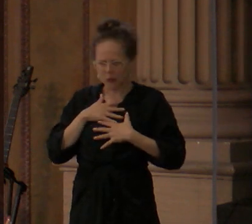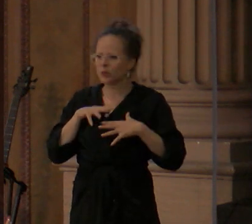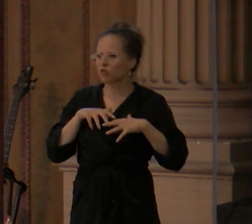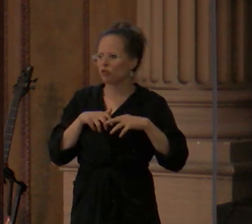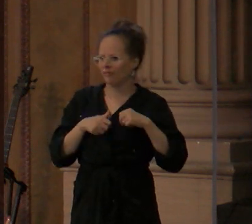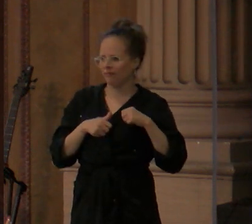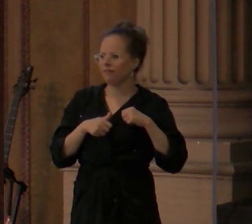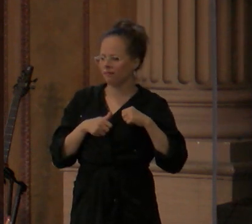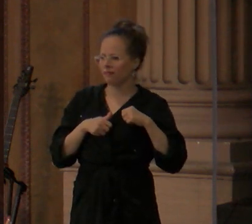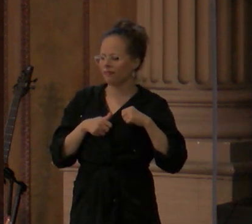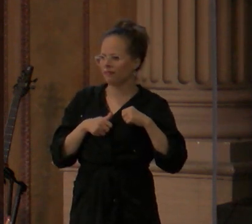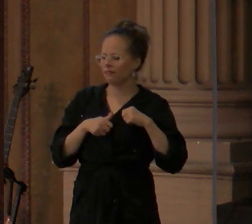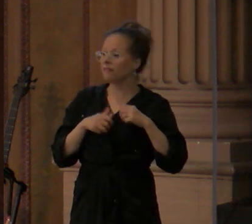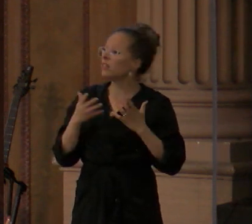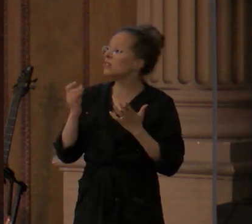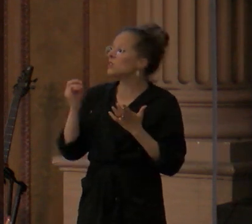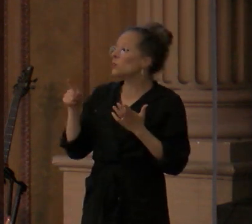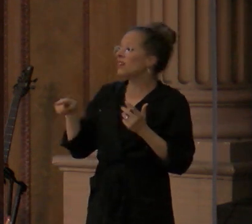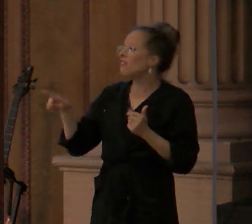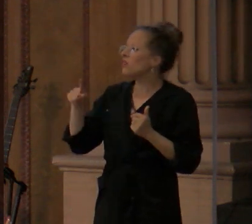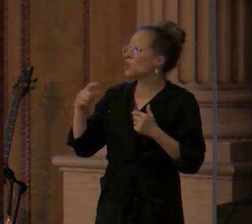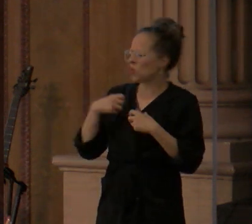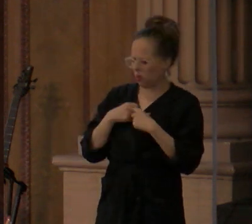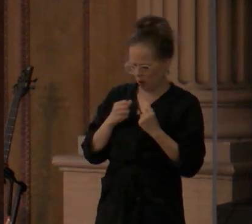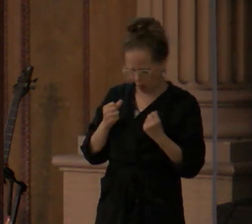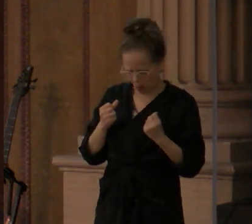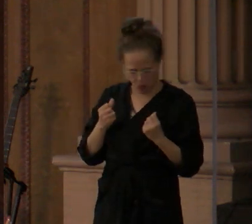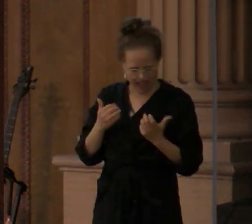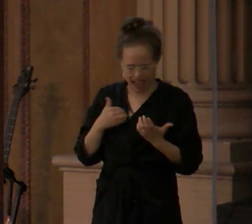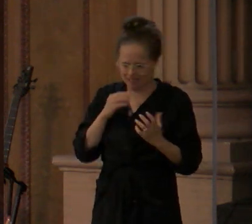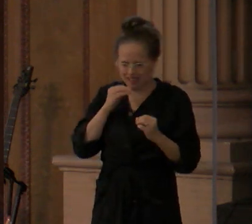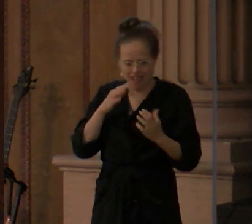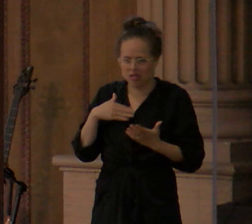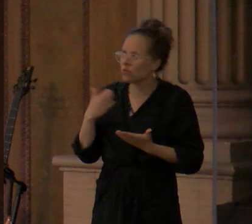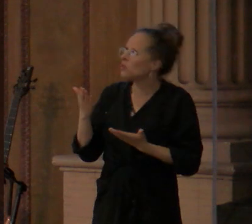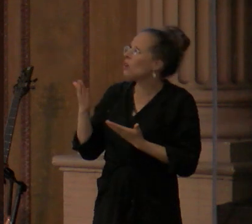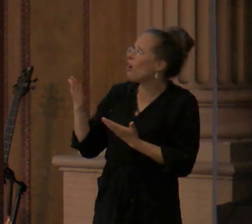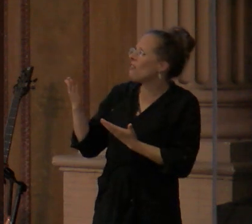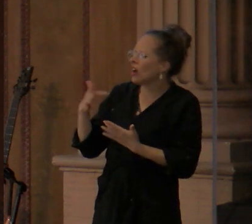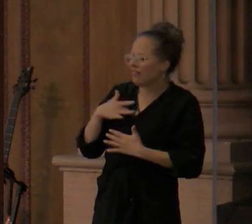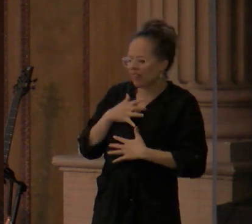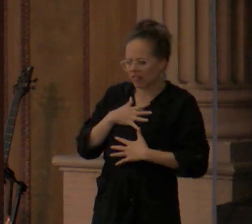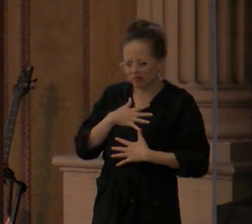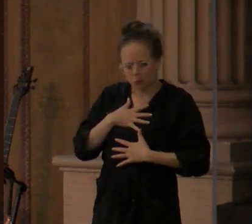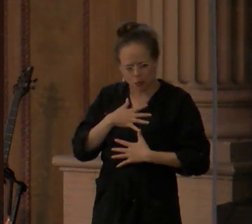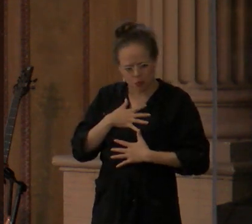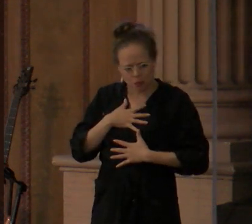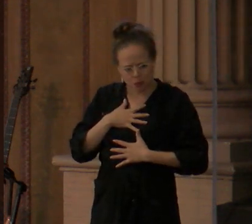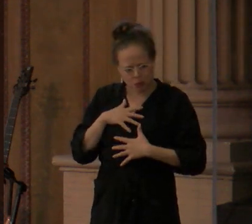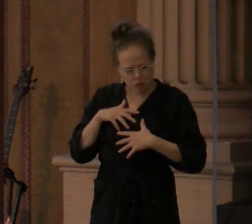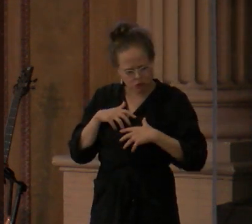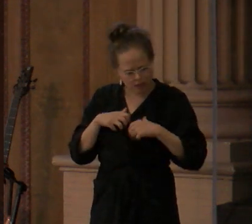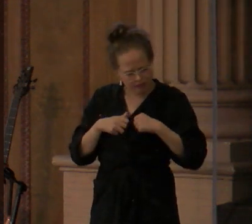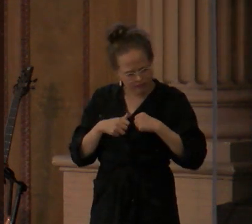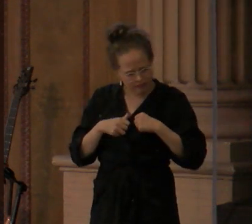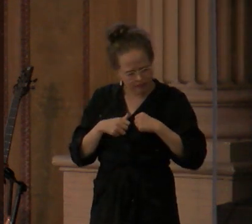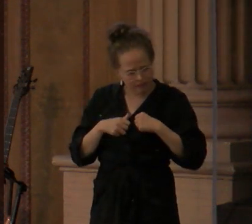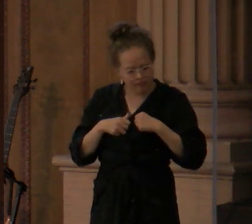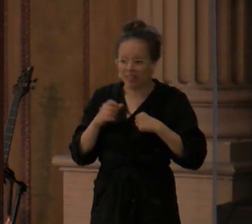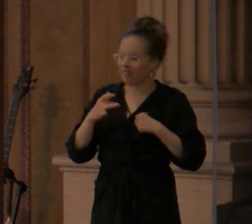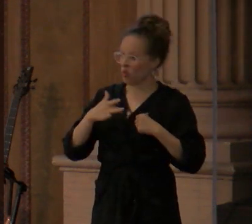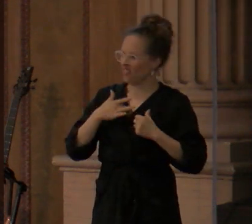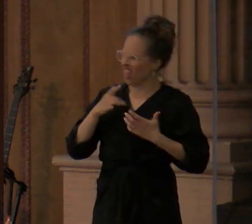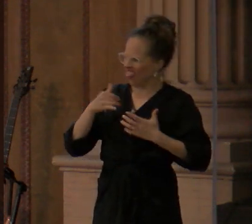So if you recognize that you've got nothing to offer God and you're grieved over how you've lived, if you feel that